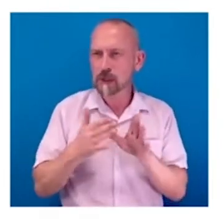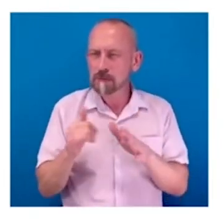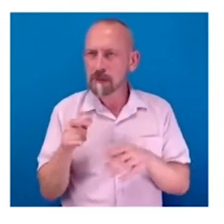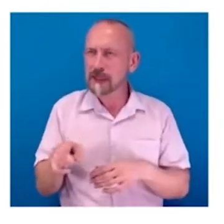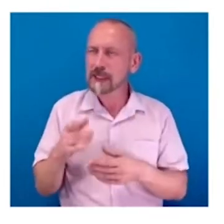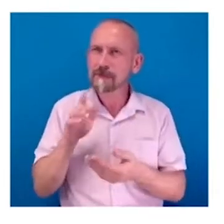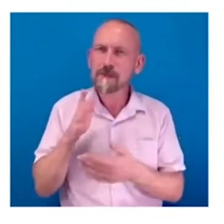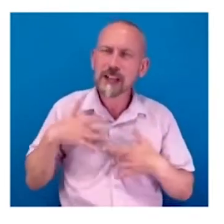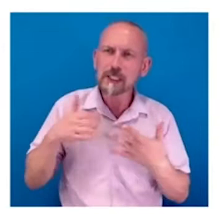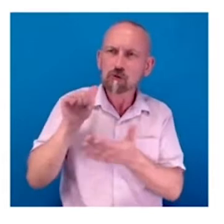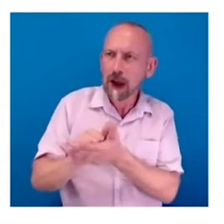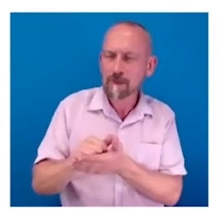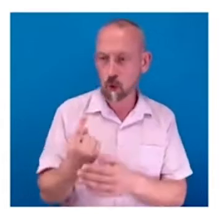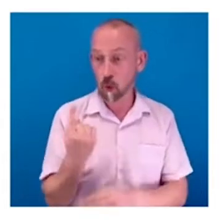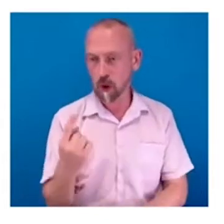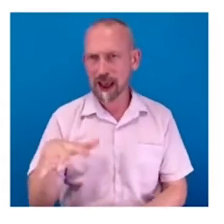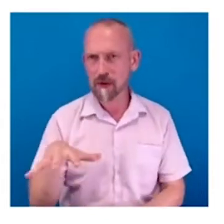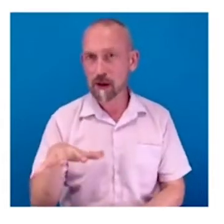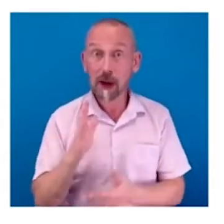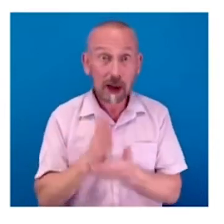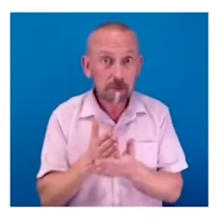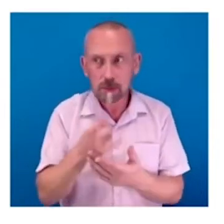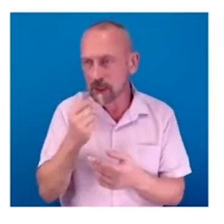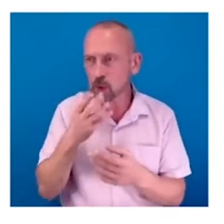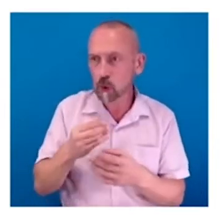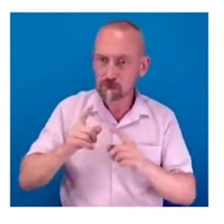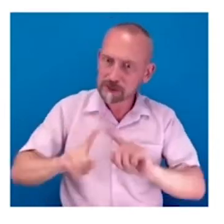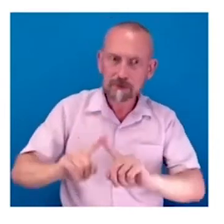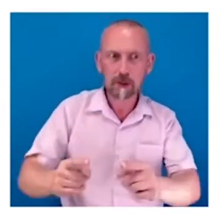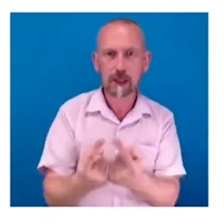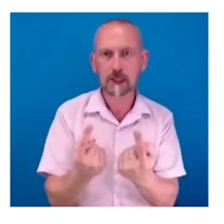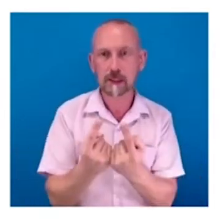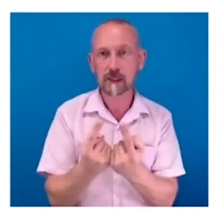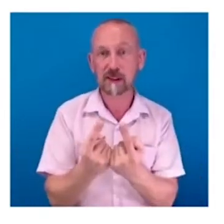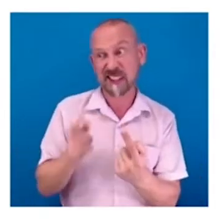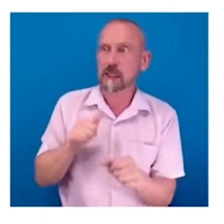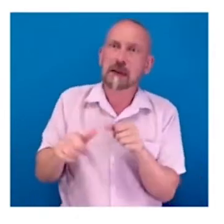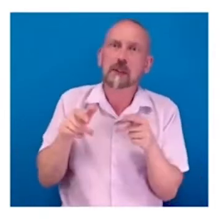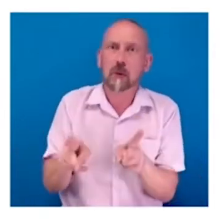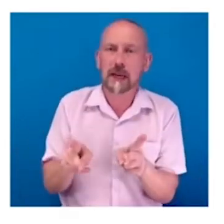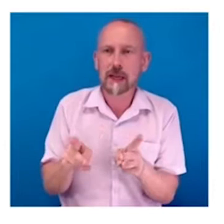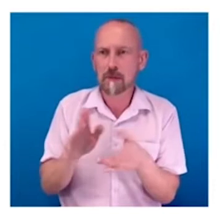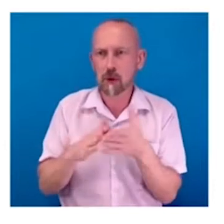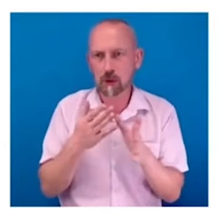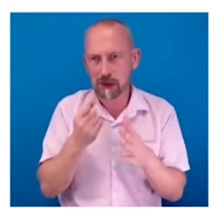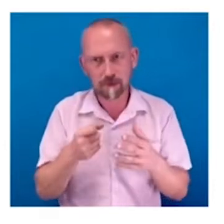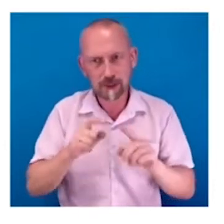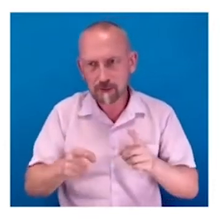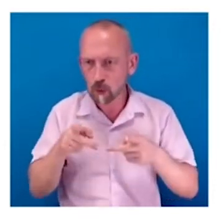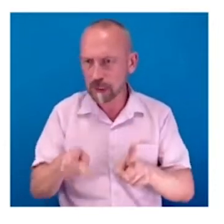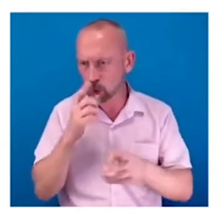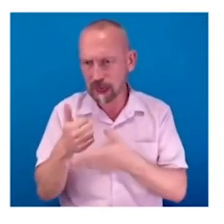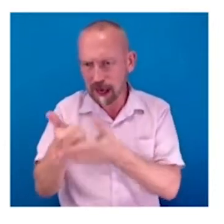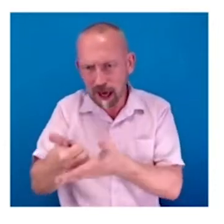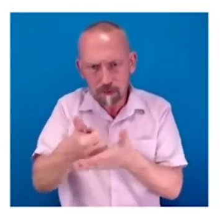multiple uses. I think that's the best kind of technology, isn't it, really, when you can kind of, there's so many different routes to market with it, so many different people you can help and so many different kind